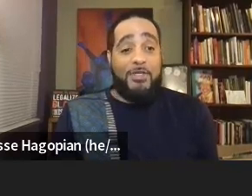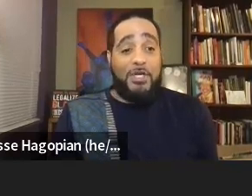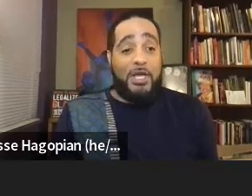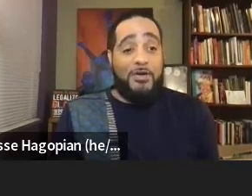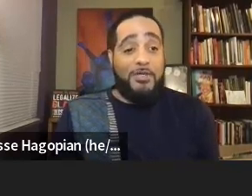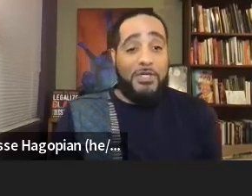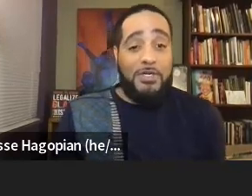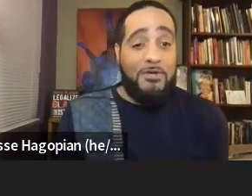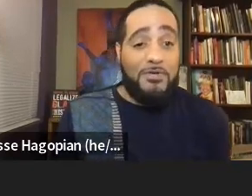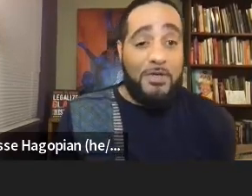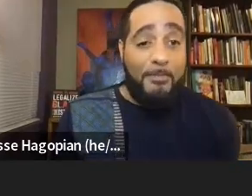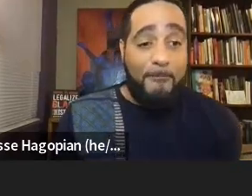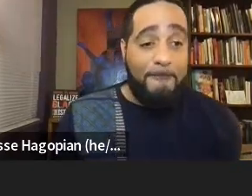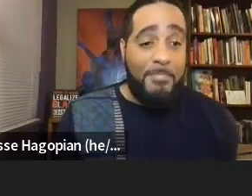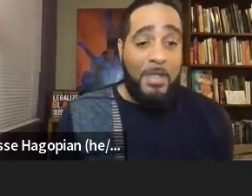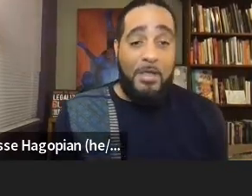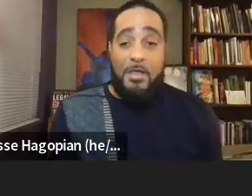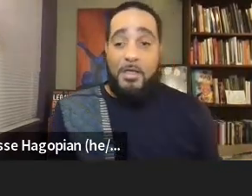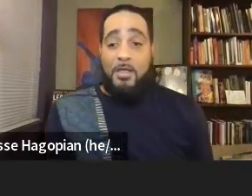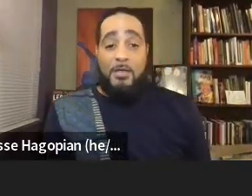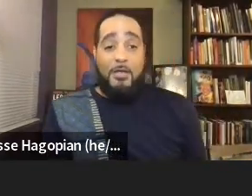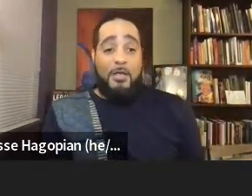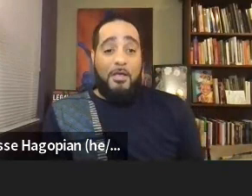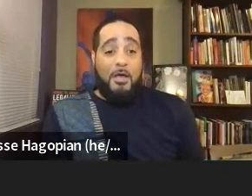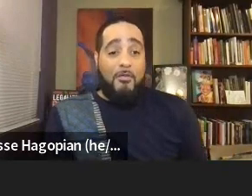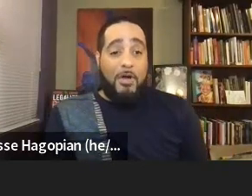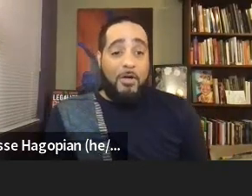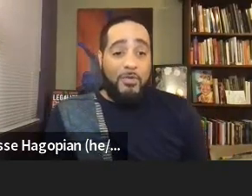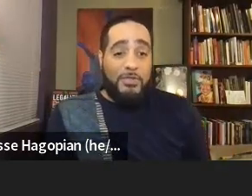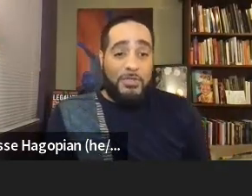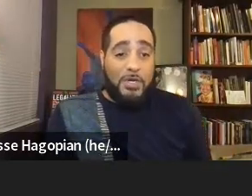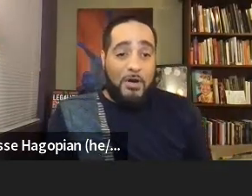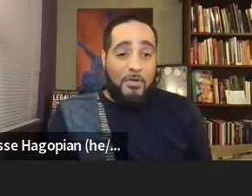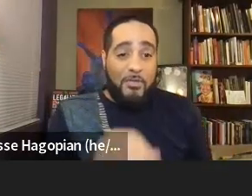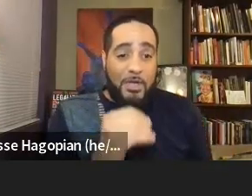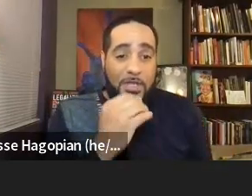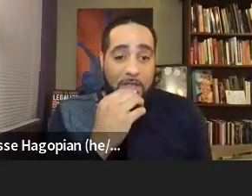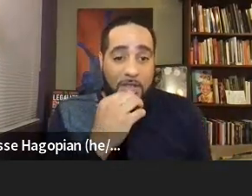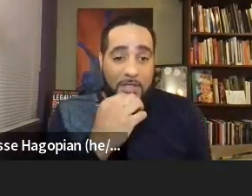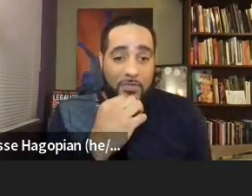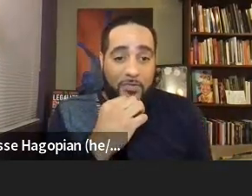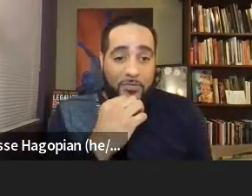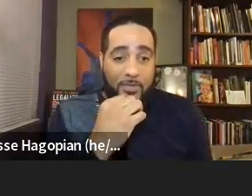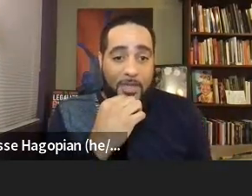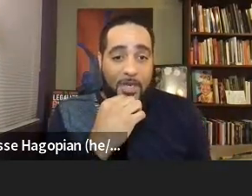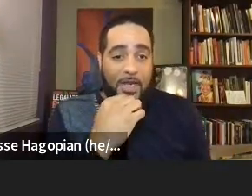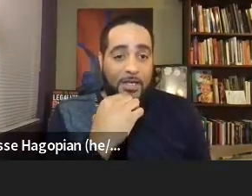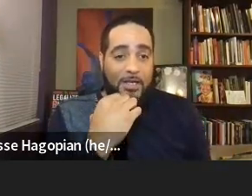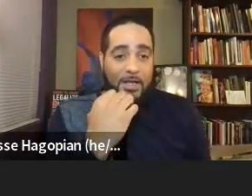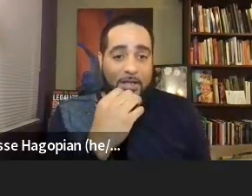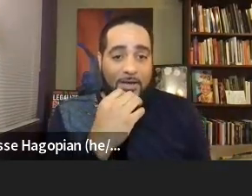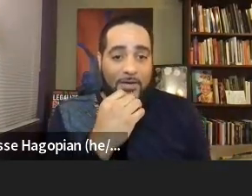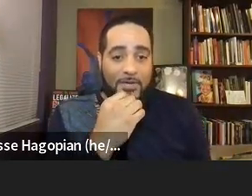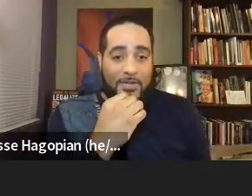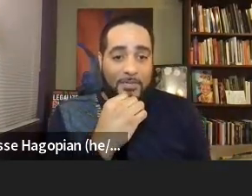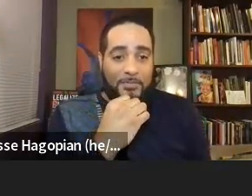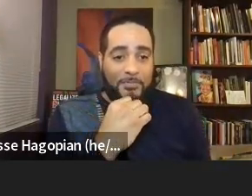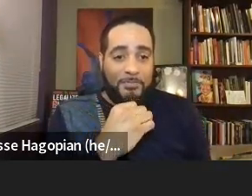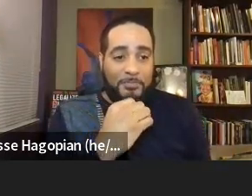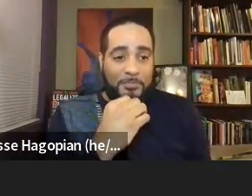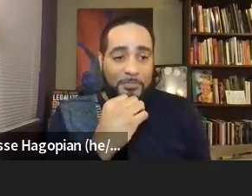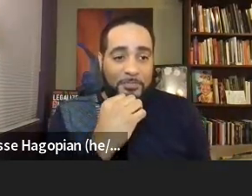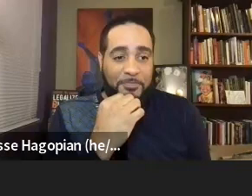and how educators could use them. All right, we'll start with this one from the nightly